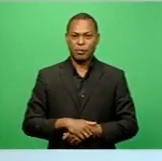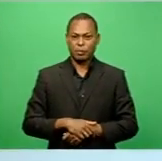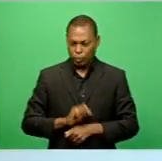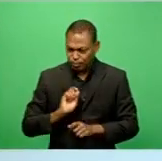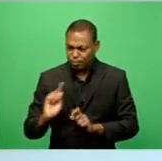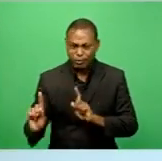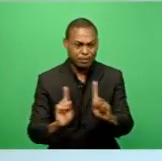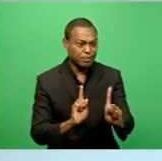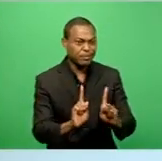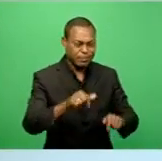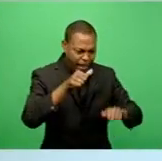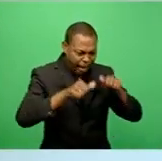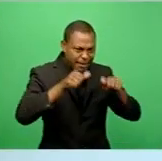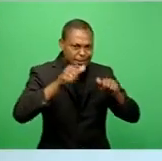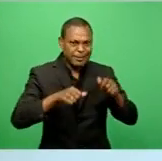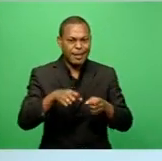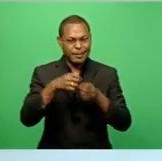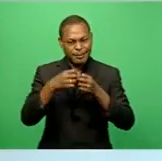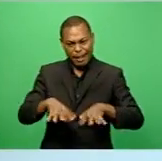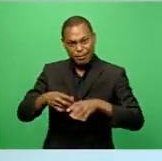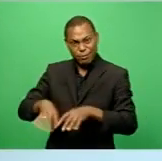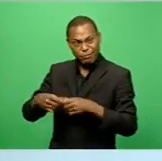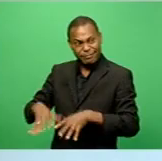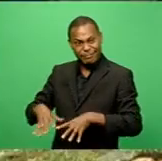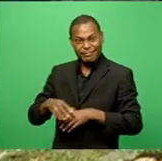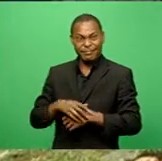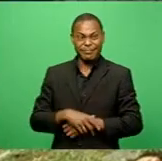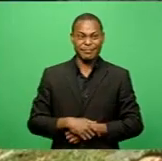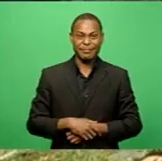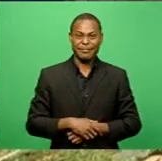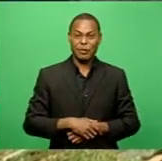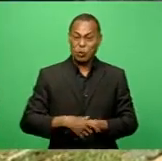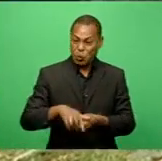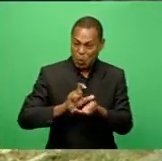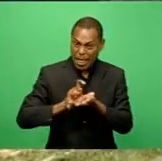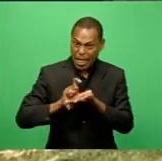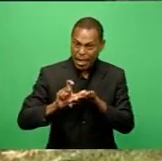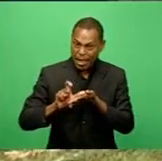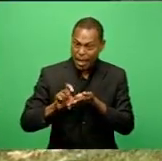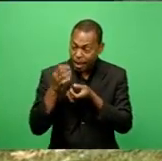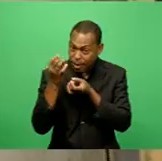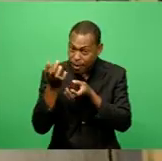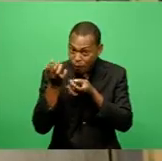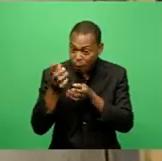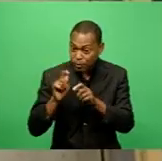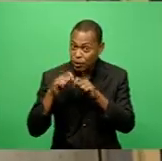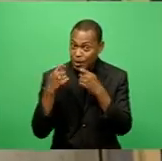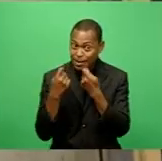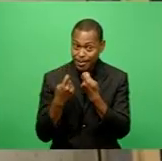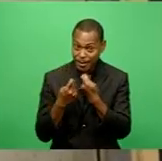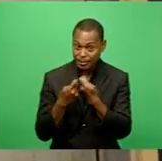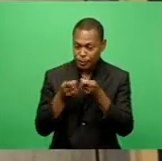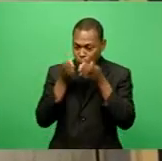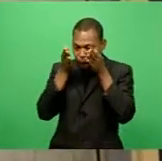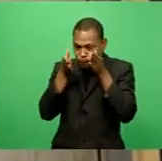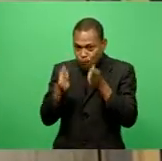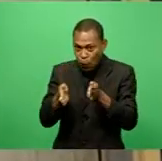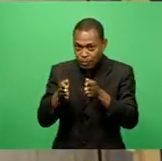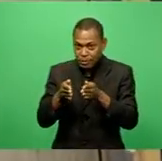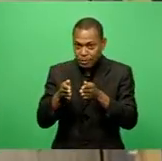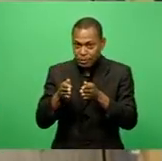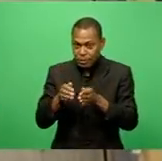assess the damages, and I have very clearly said to the teams, we will focus our area only